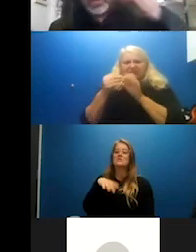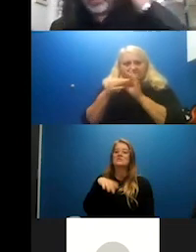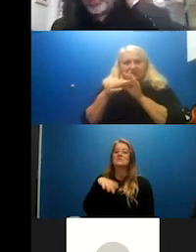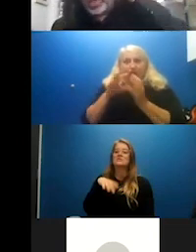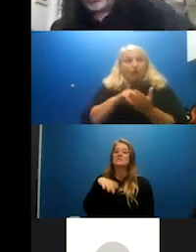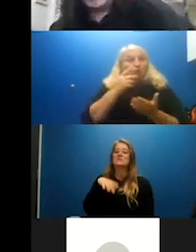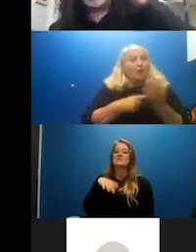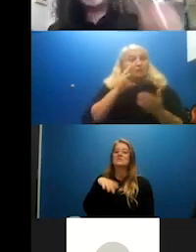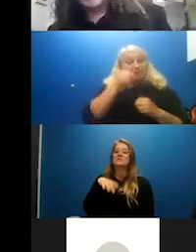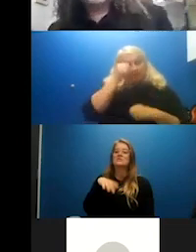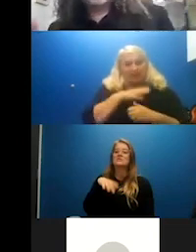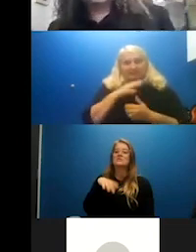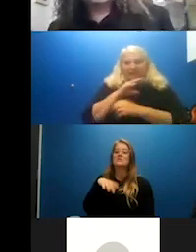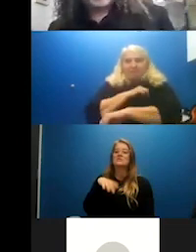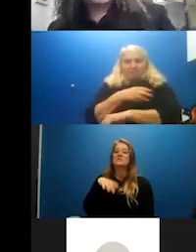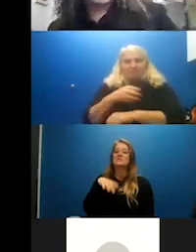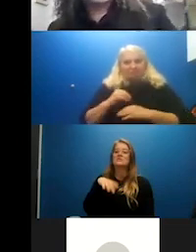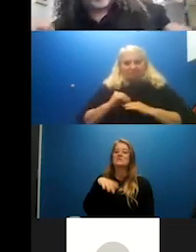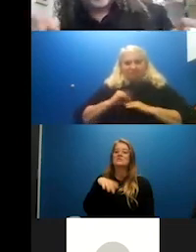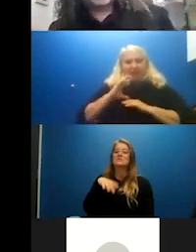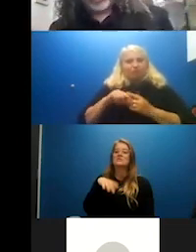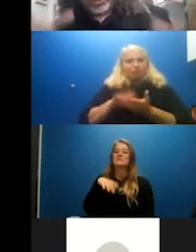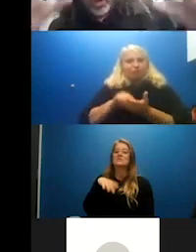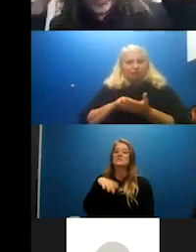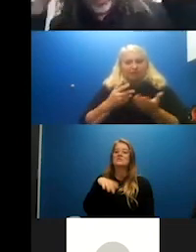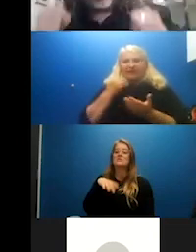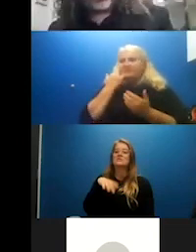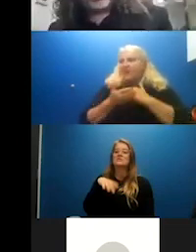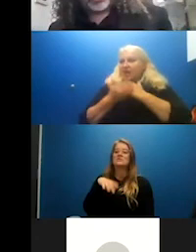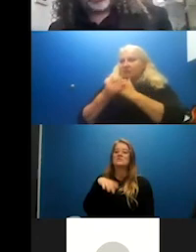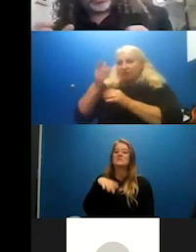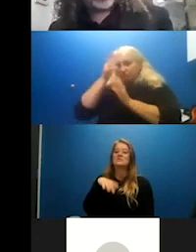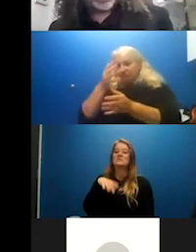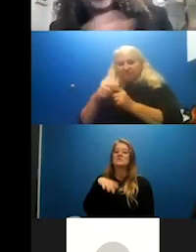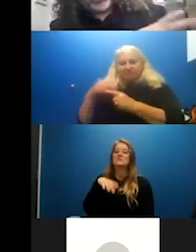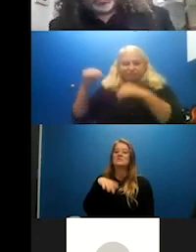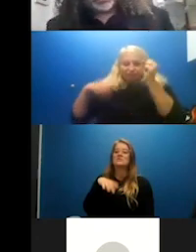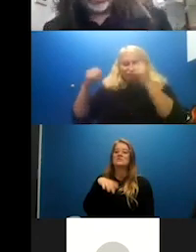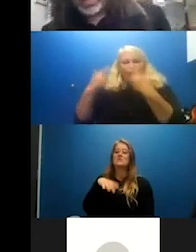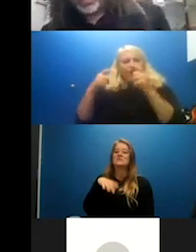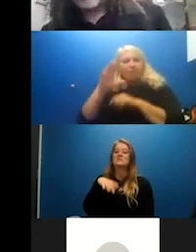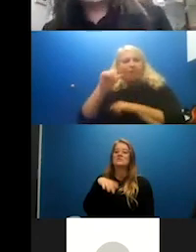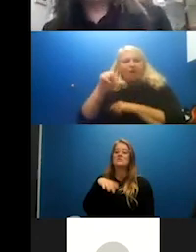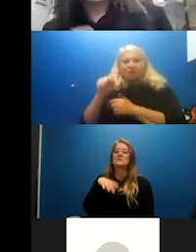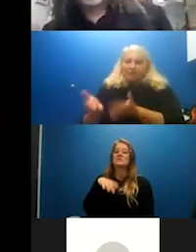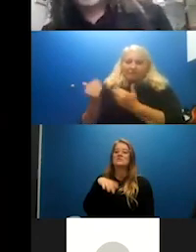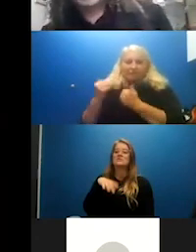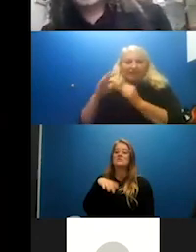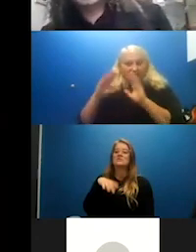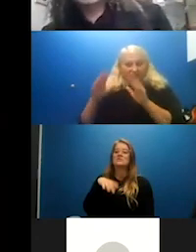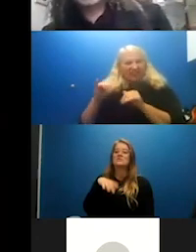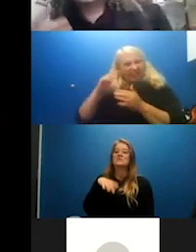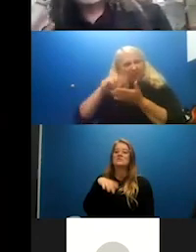there's empowerment of learning. If he helps his grandfather take large garbage bags full of bottles out of the house, that's